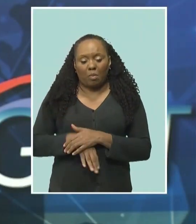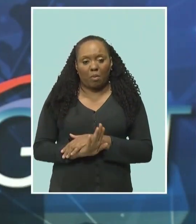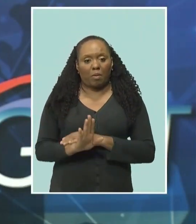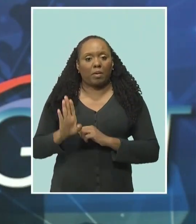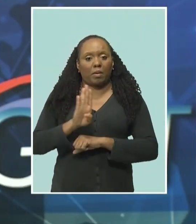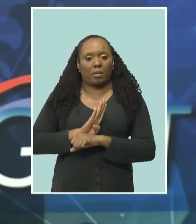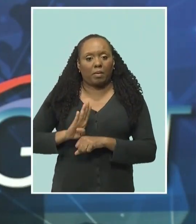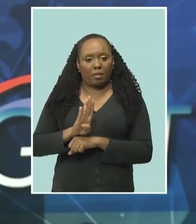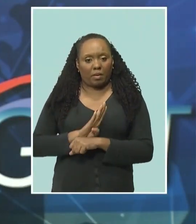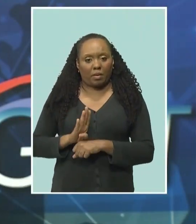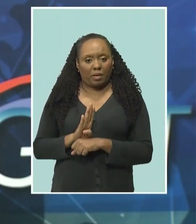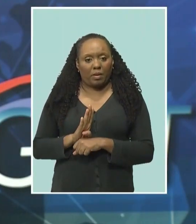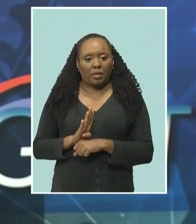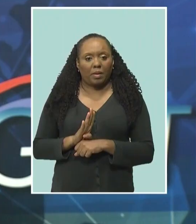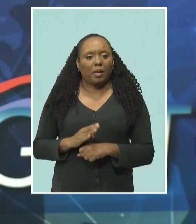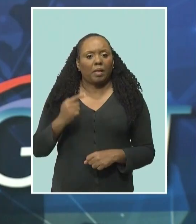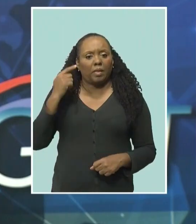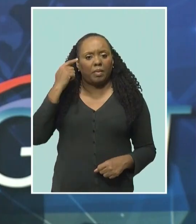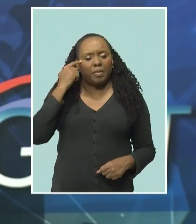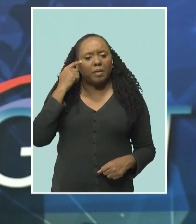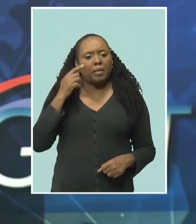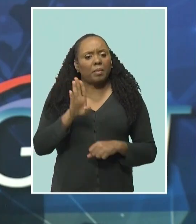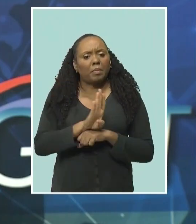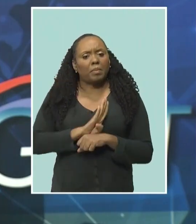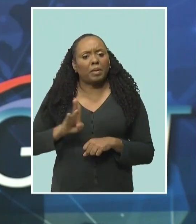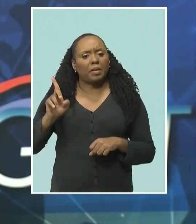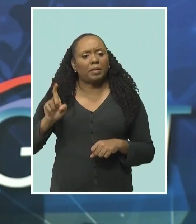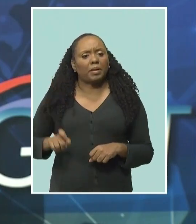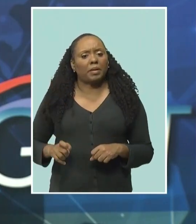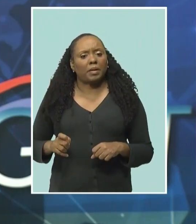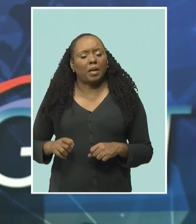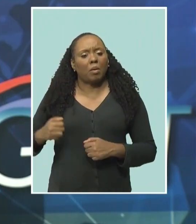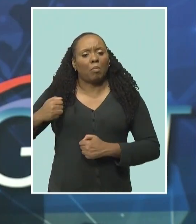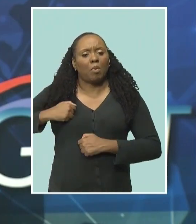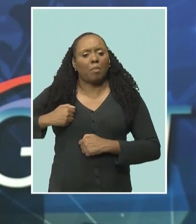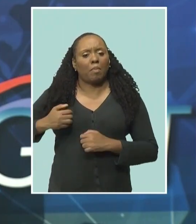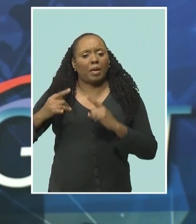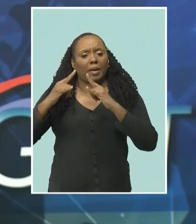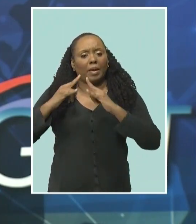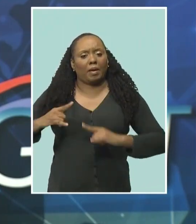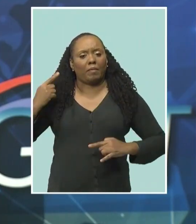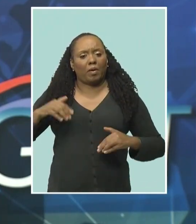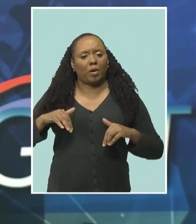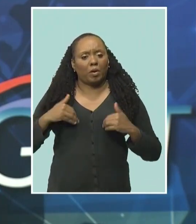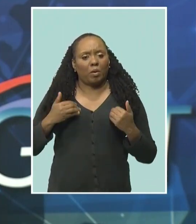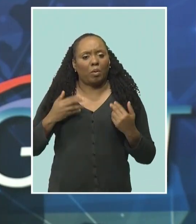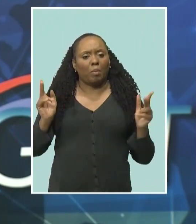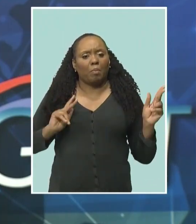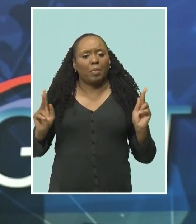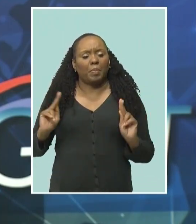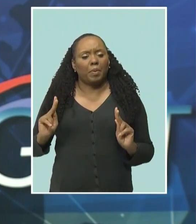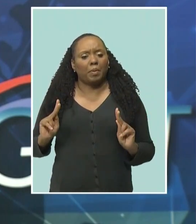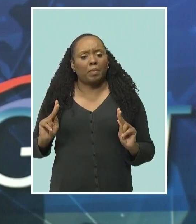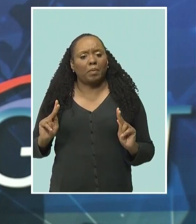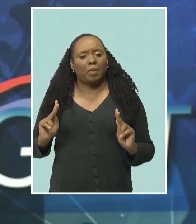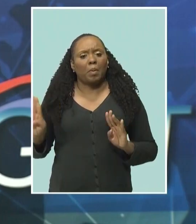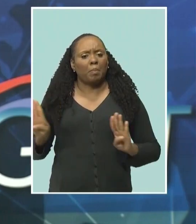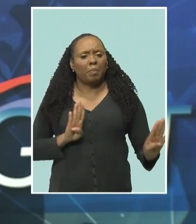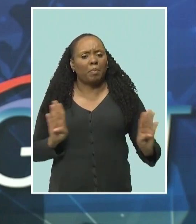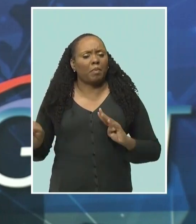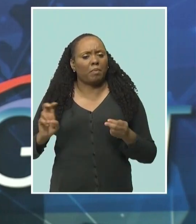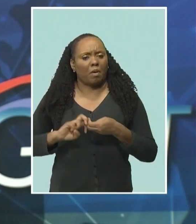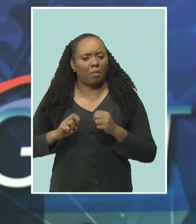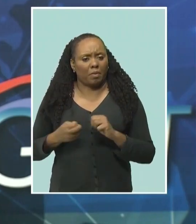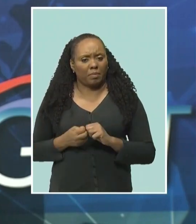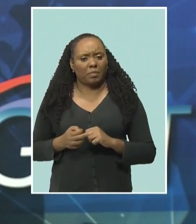is suggesting the need for a military-style camp for young people with behavioral issues. Michael Leacock started out as a